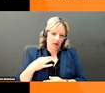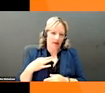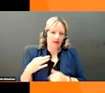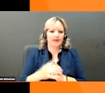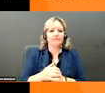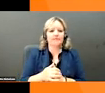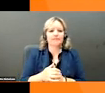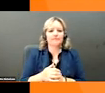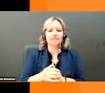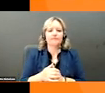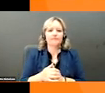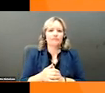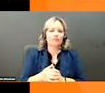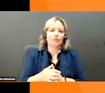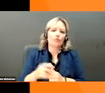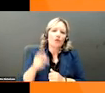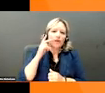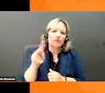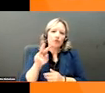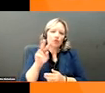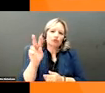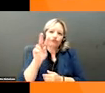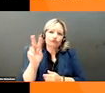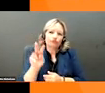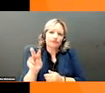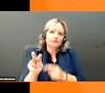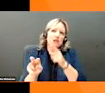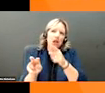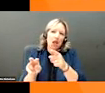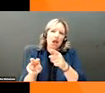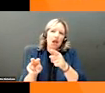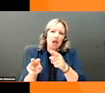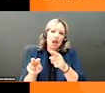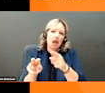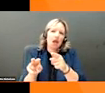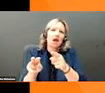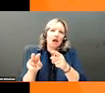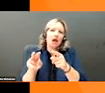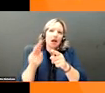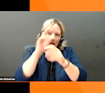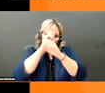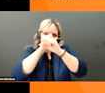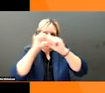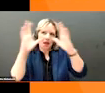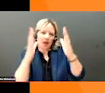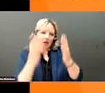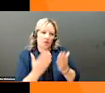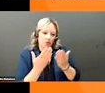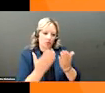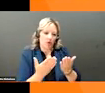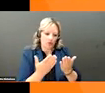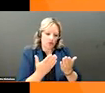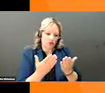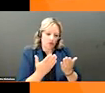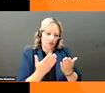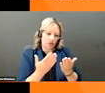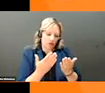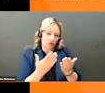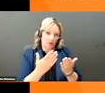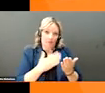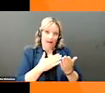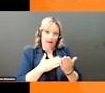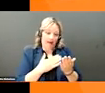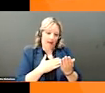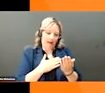want to identify themes and wording for your proposal. And this is a bit of a slippery slope, because you want